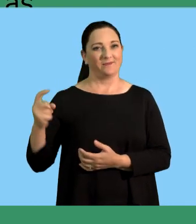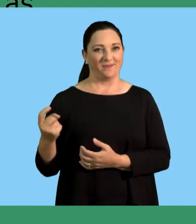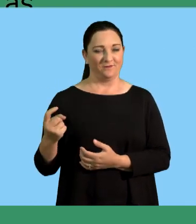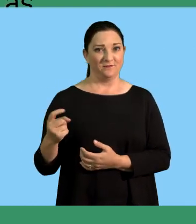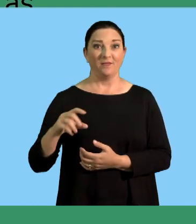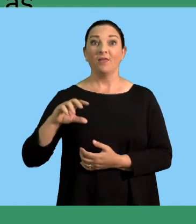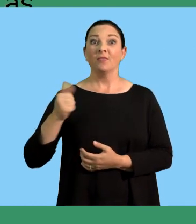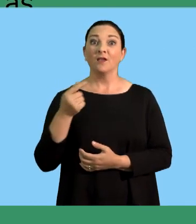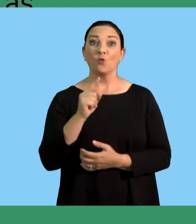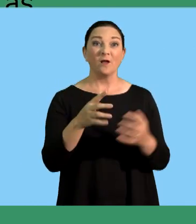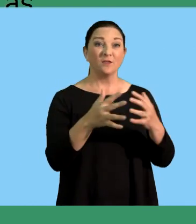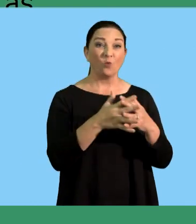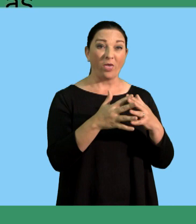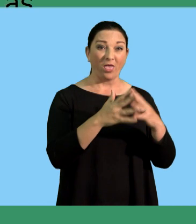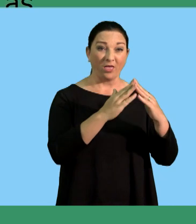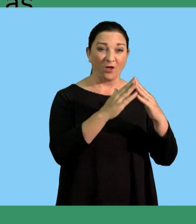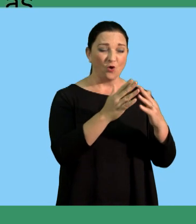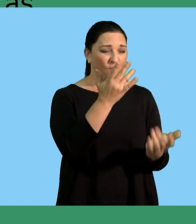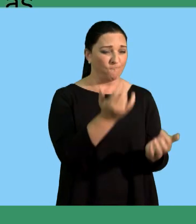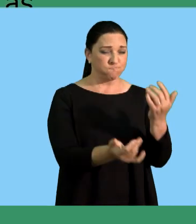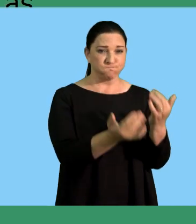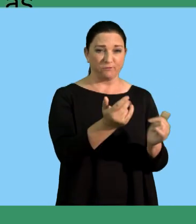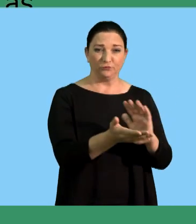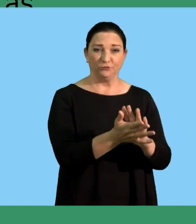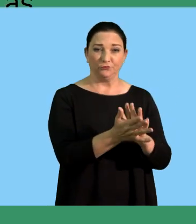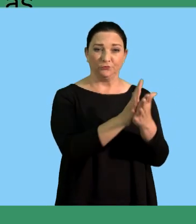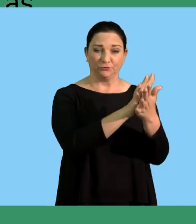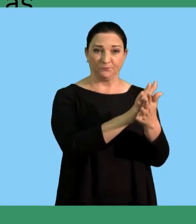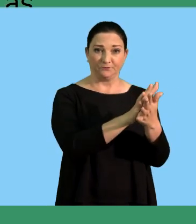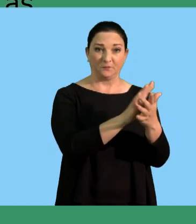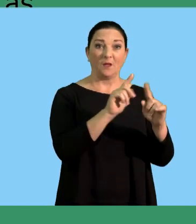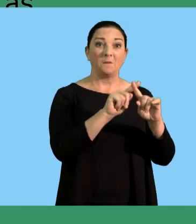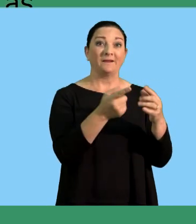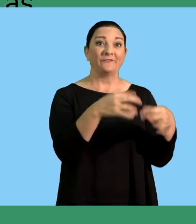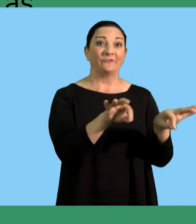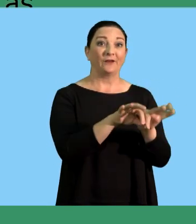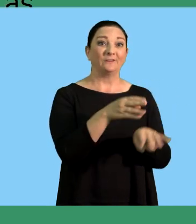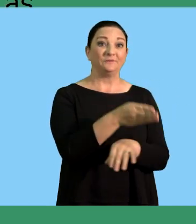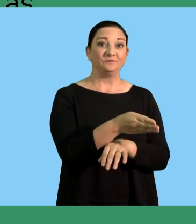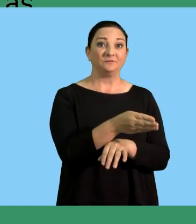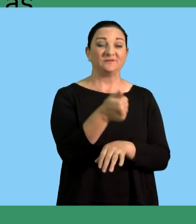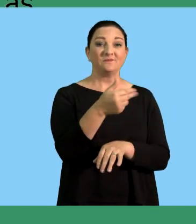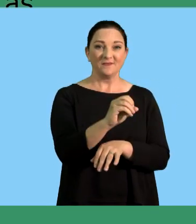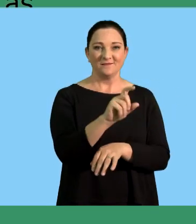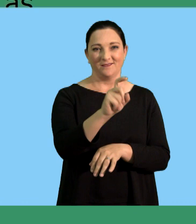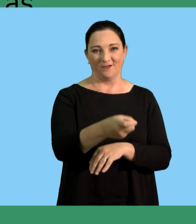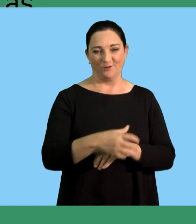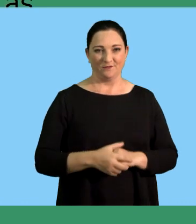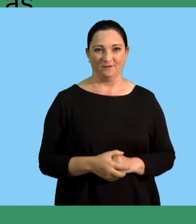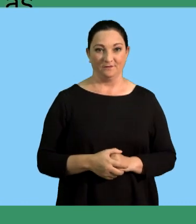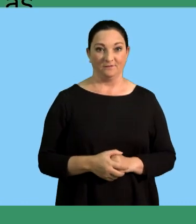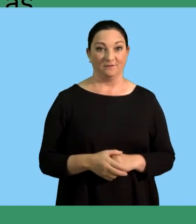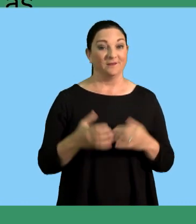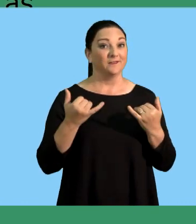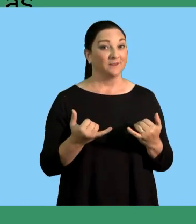A fire in the warehouse destroyed stock to the value of 60,000.